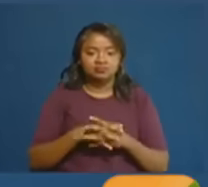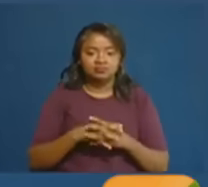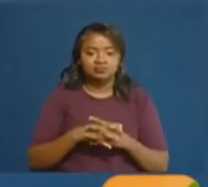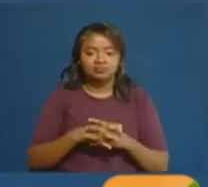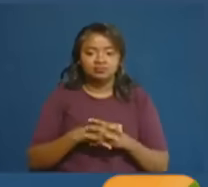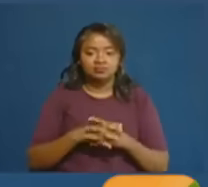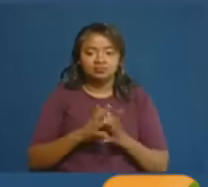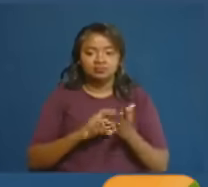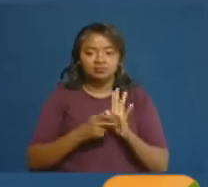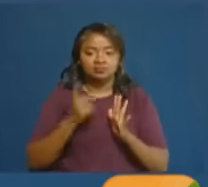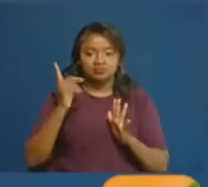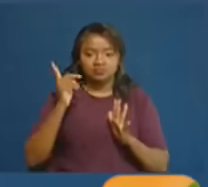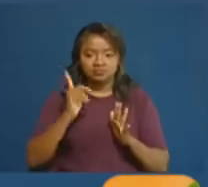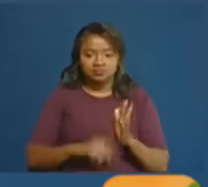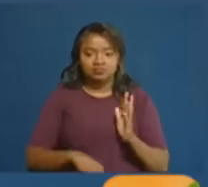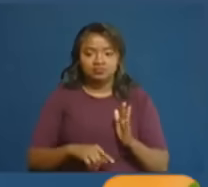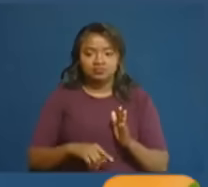What